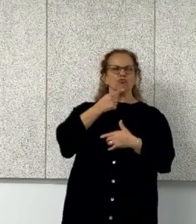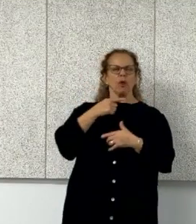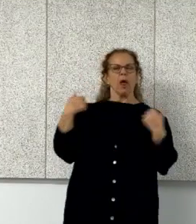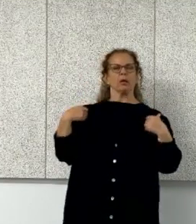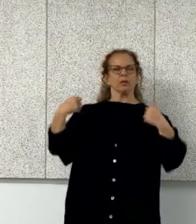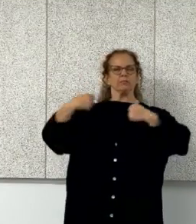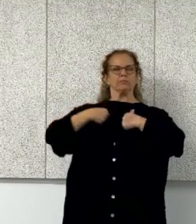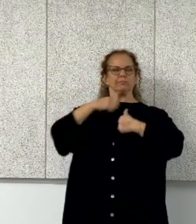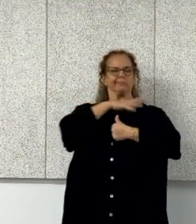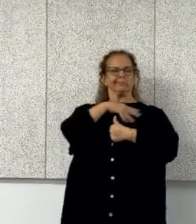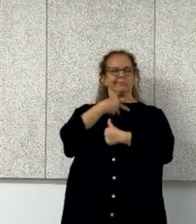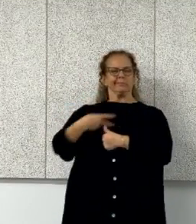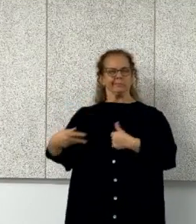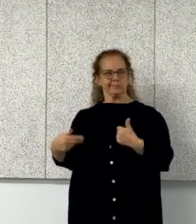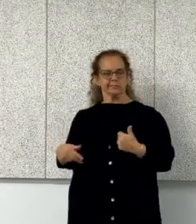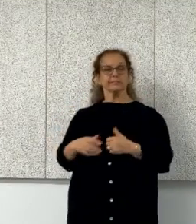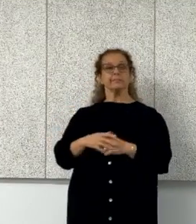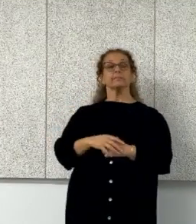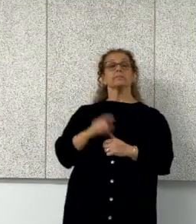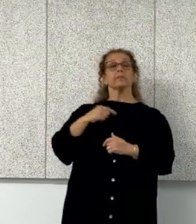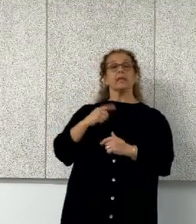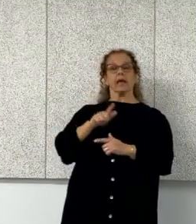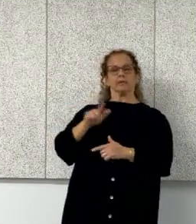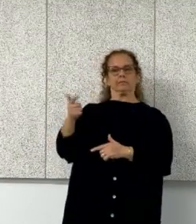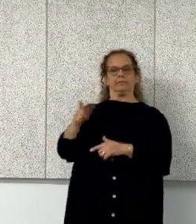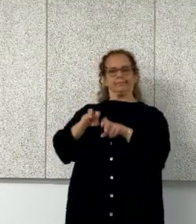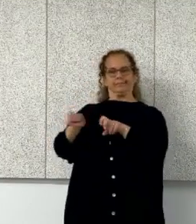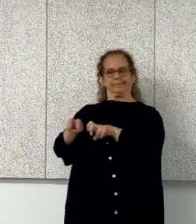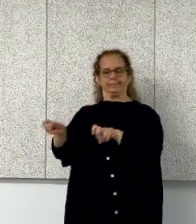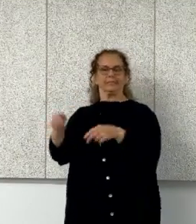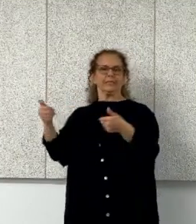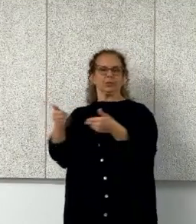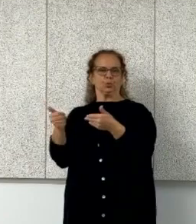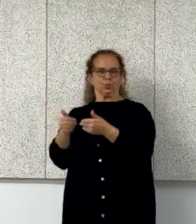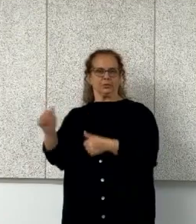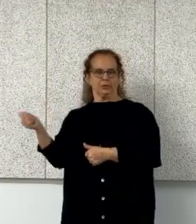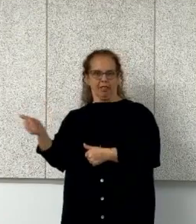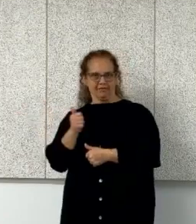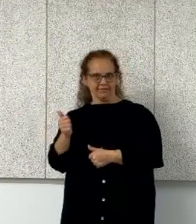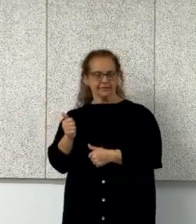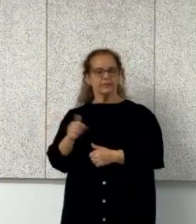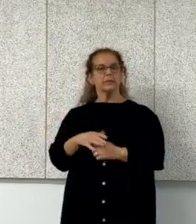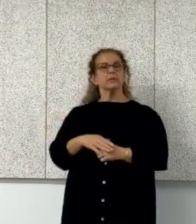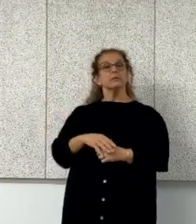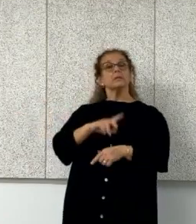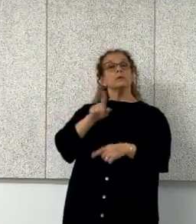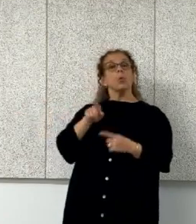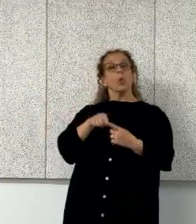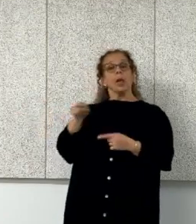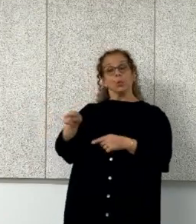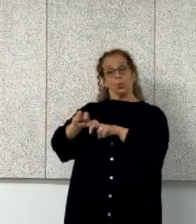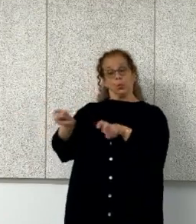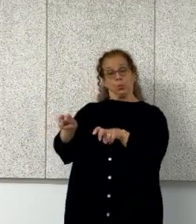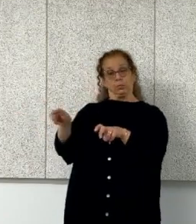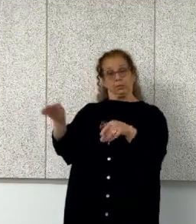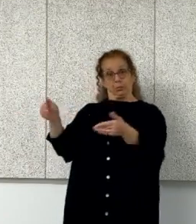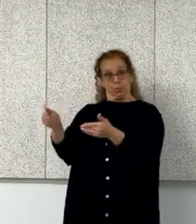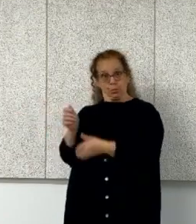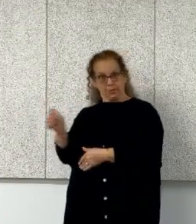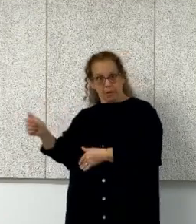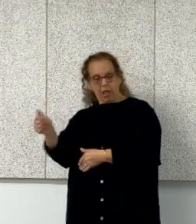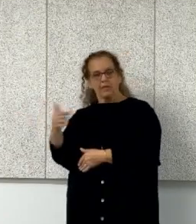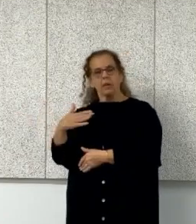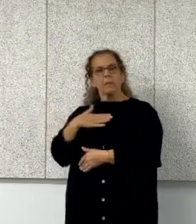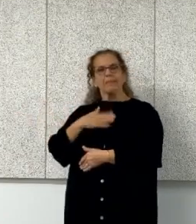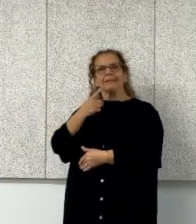I am going to let our esteemed panelists introduce themselves. When you do, I would ask you to tell us your